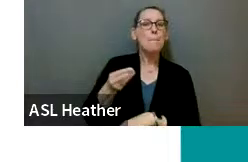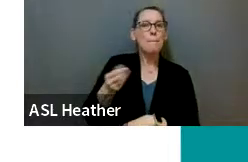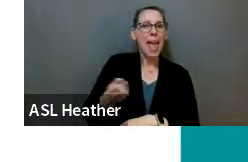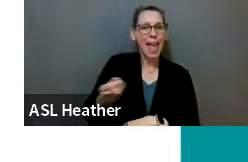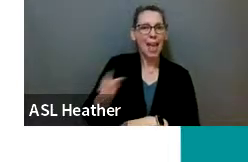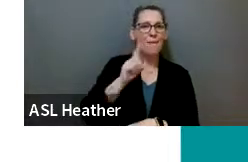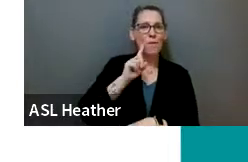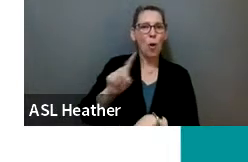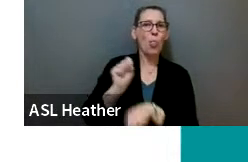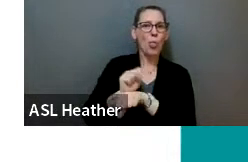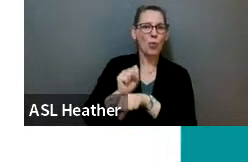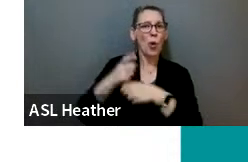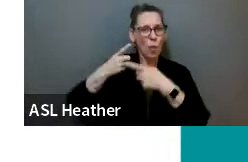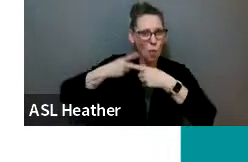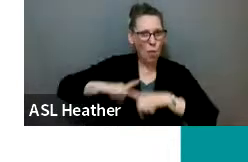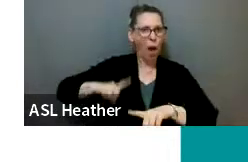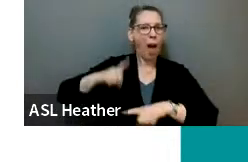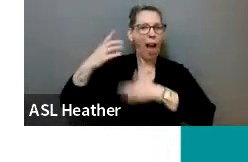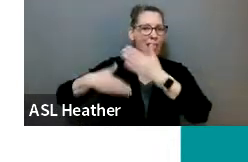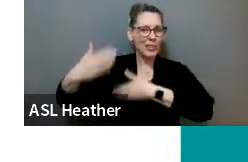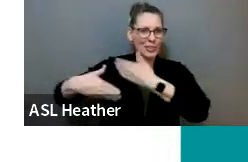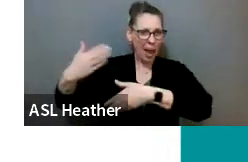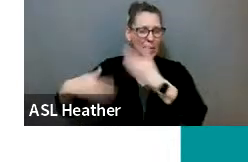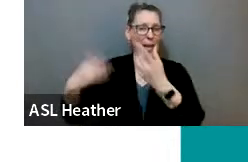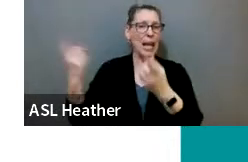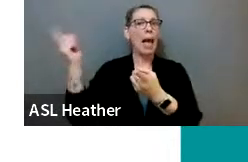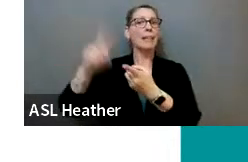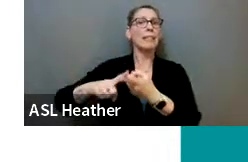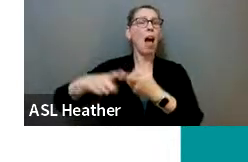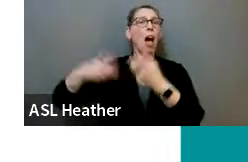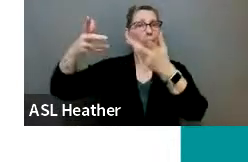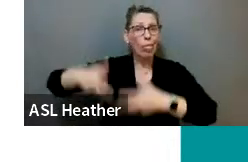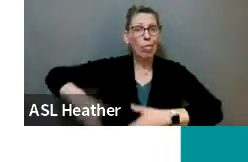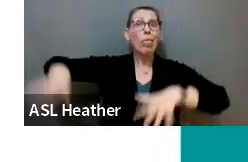happening as it happens, instead of waiting until all the work is